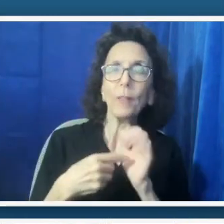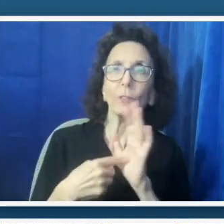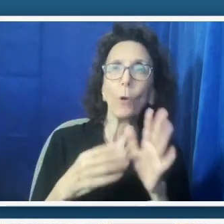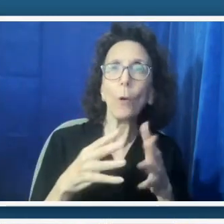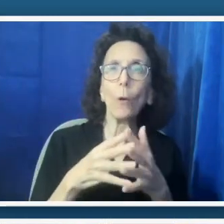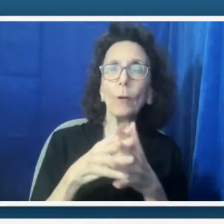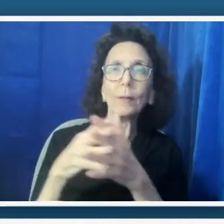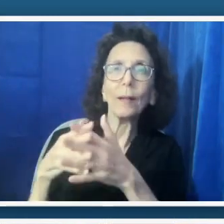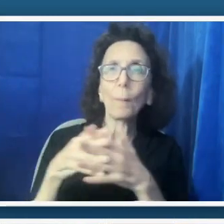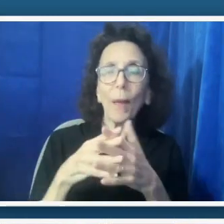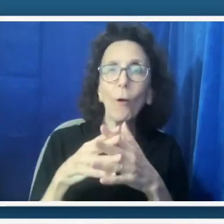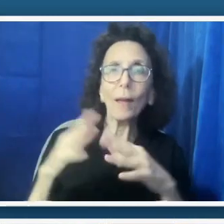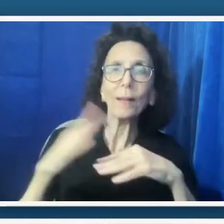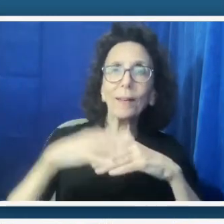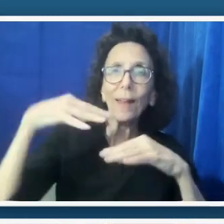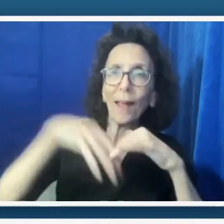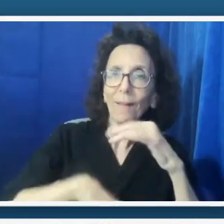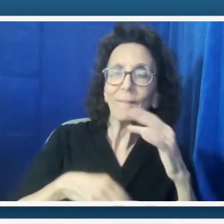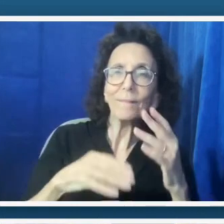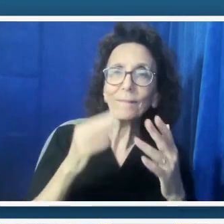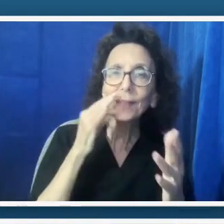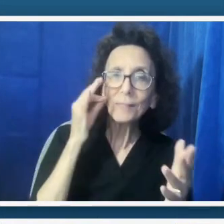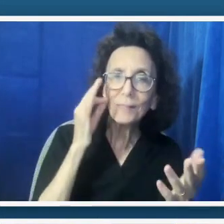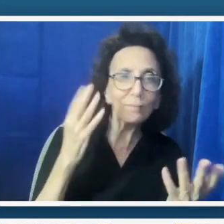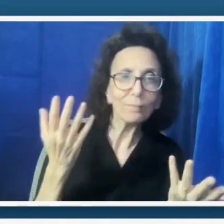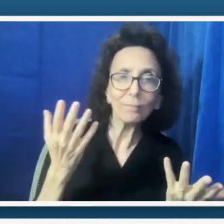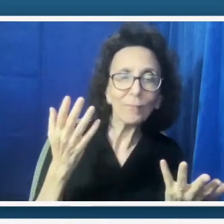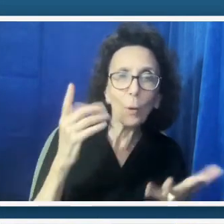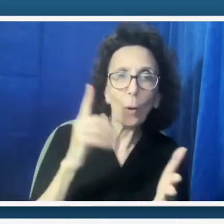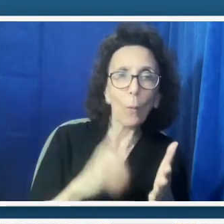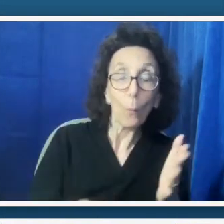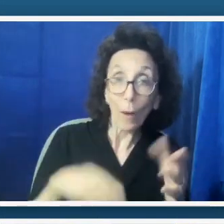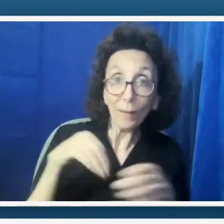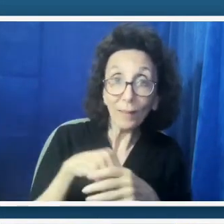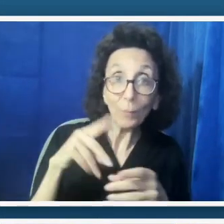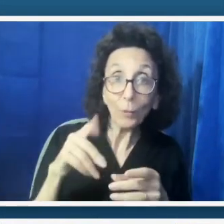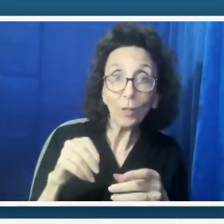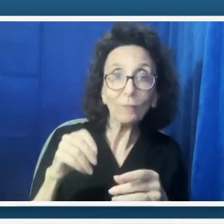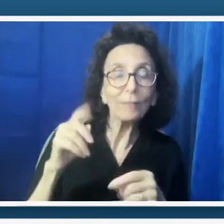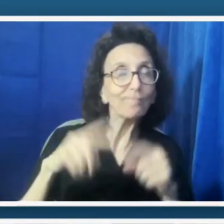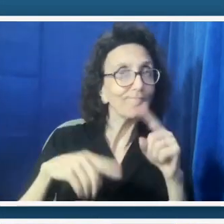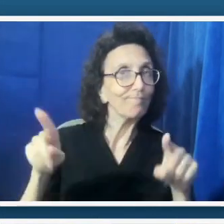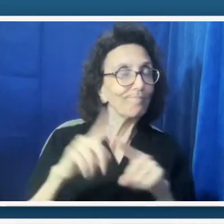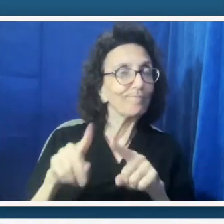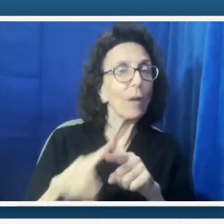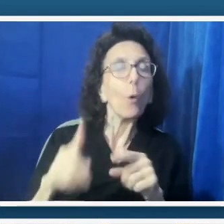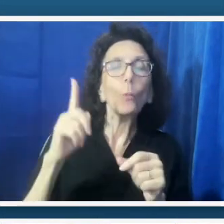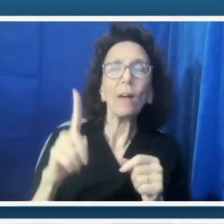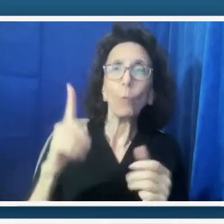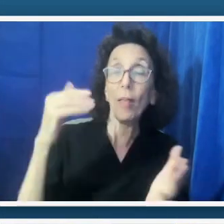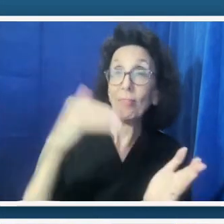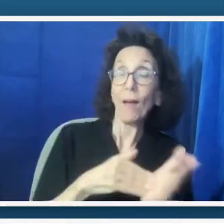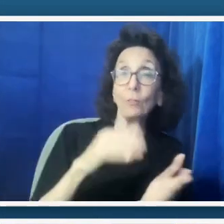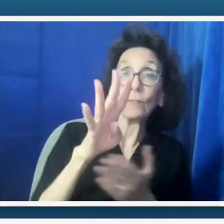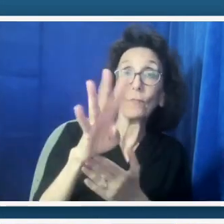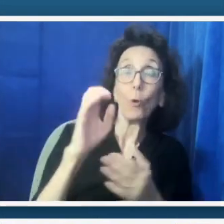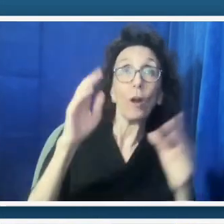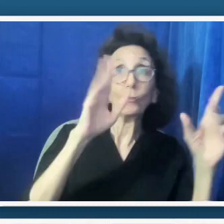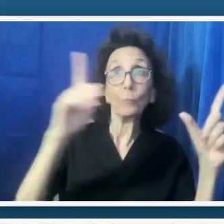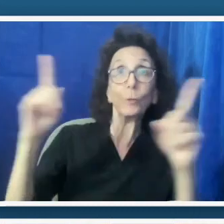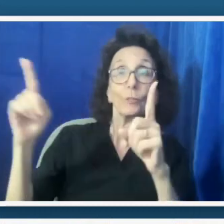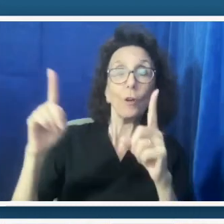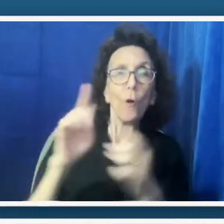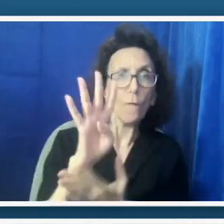murals is much more varied, but there's still a lot to investigate. Of the nearly 1,400 murals created, almost